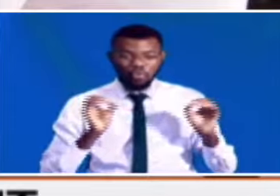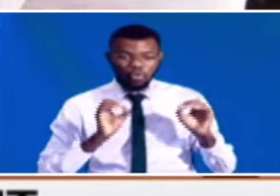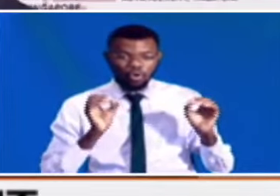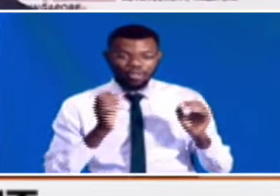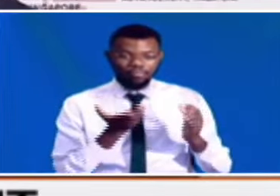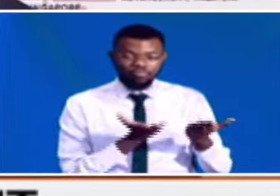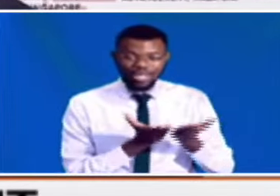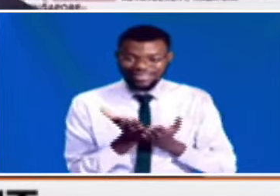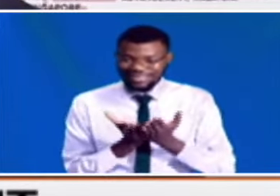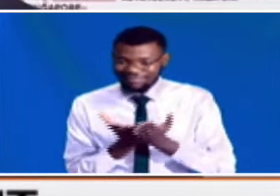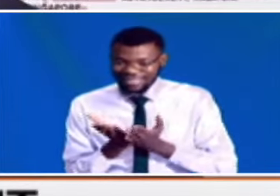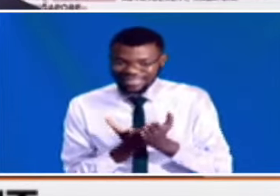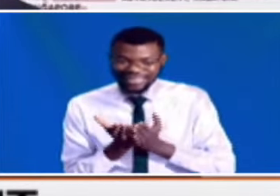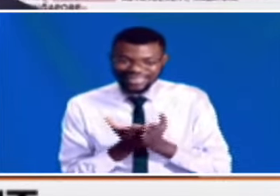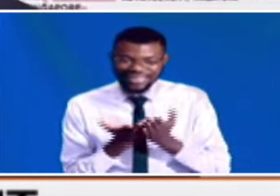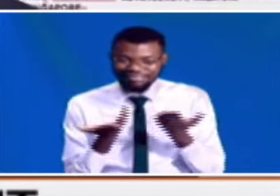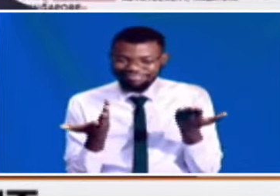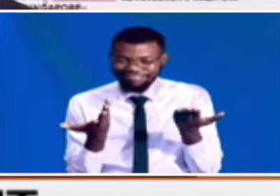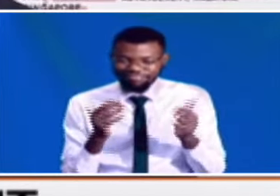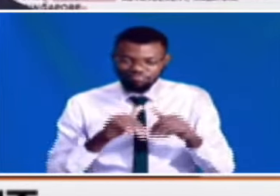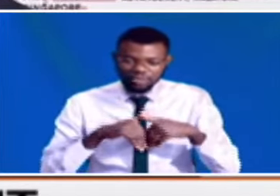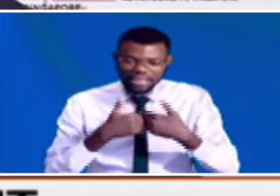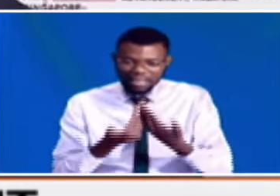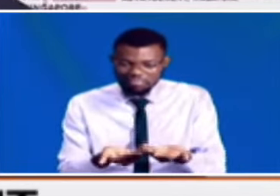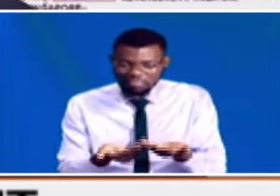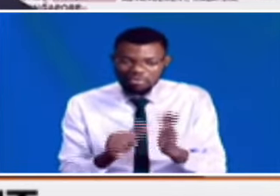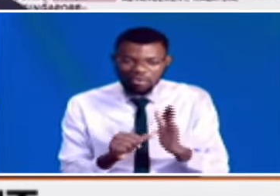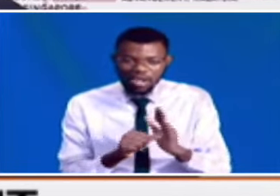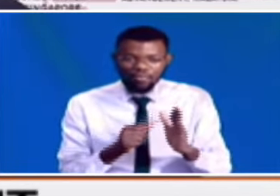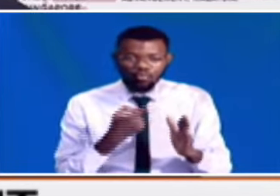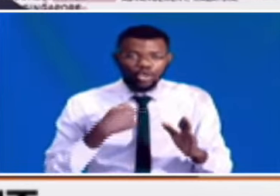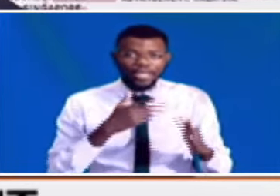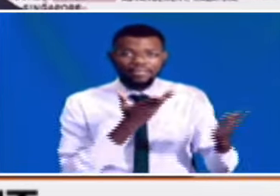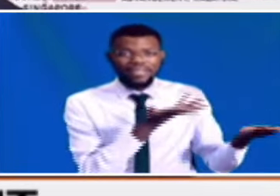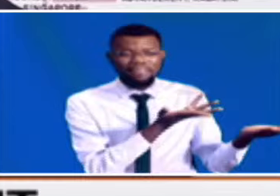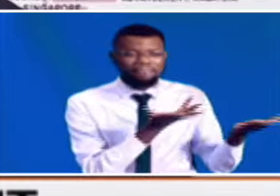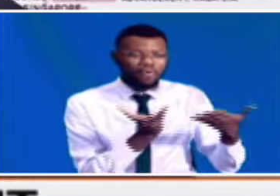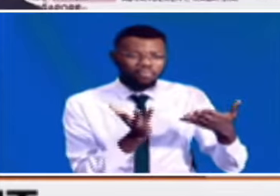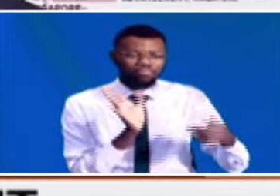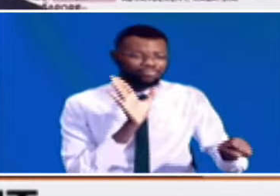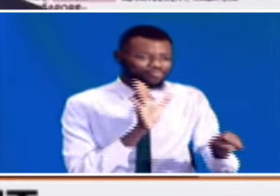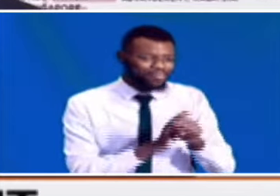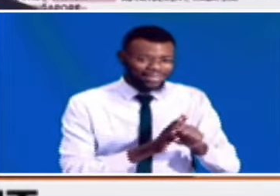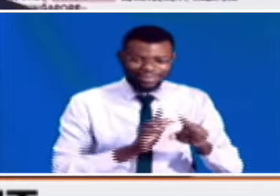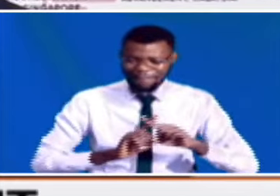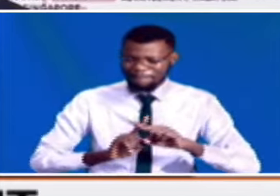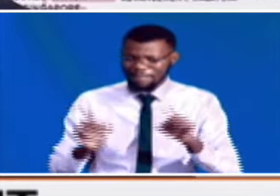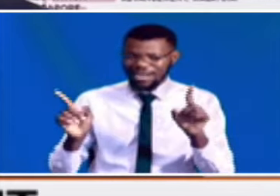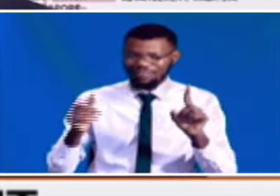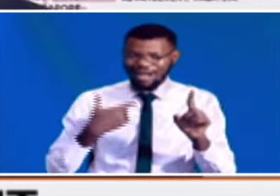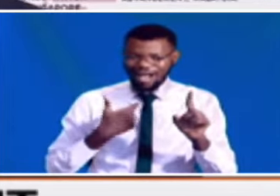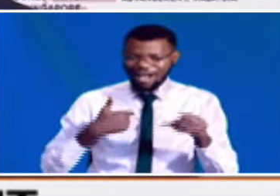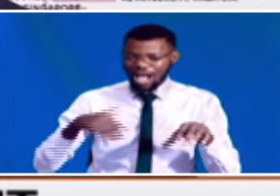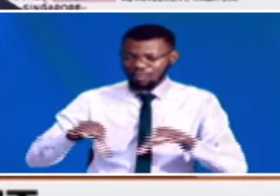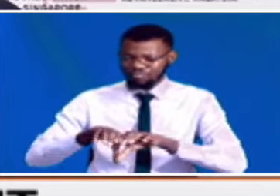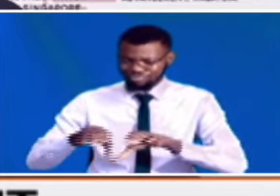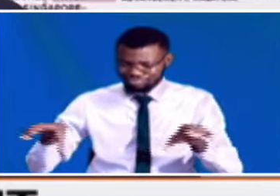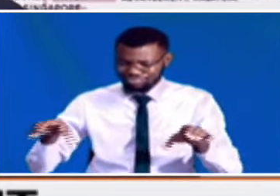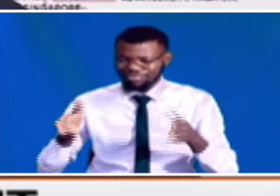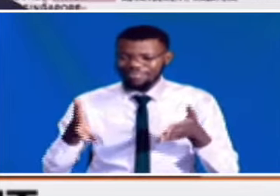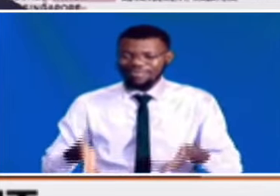delivery. We all know that we are importing too much while we have the resources here, while we have the human